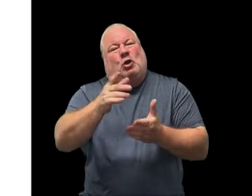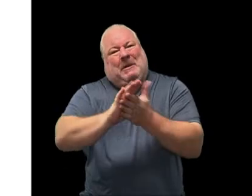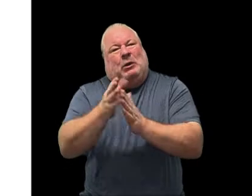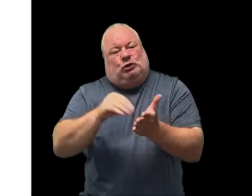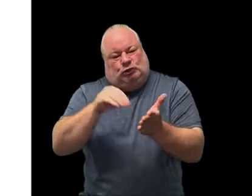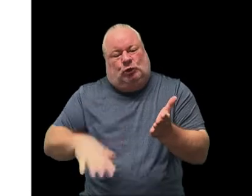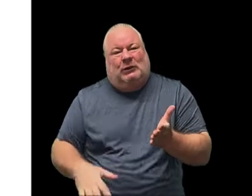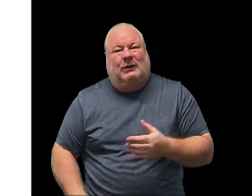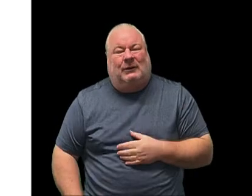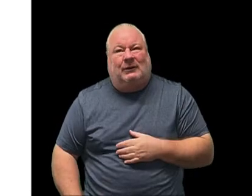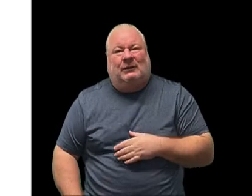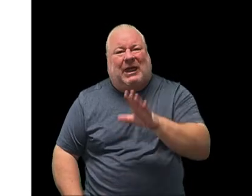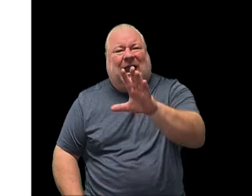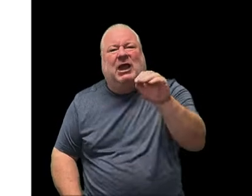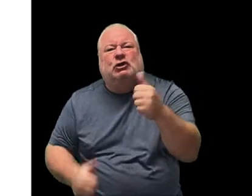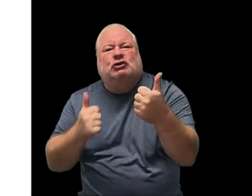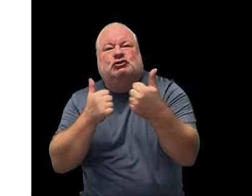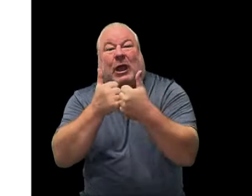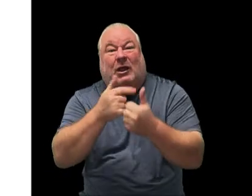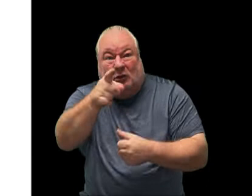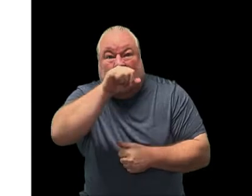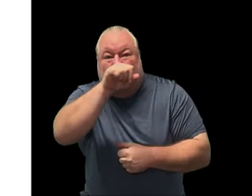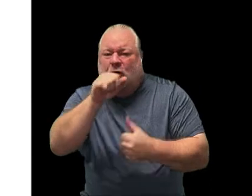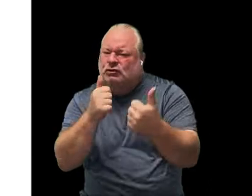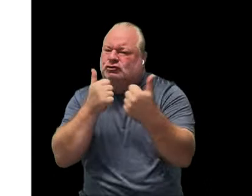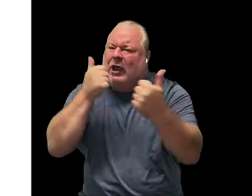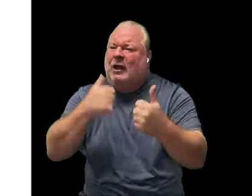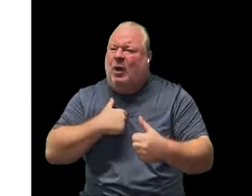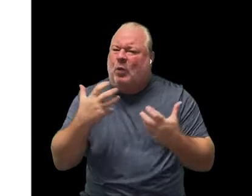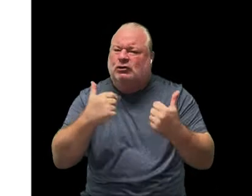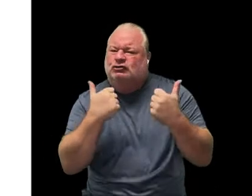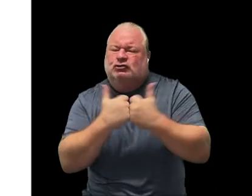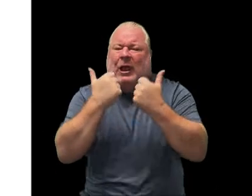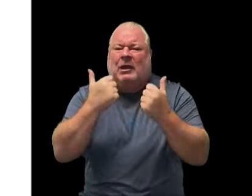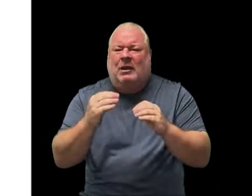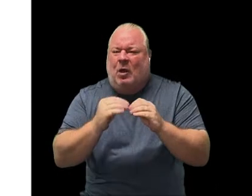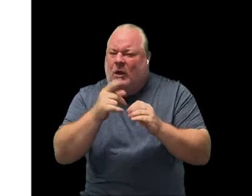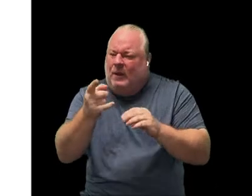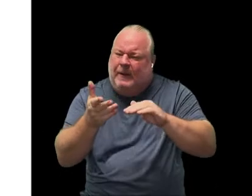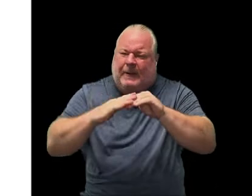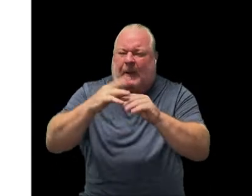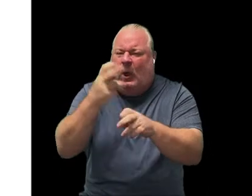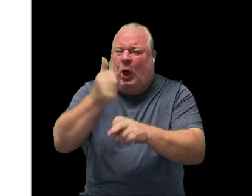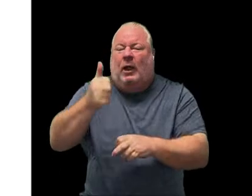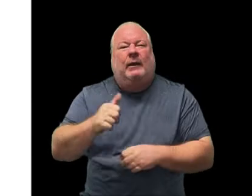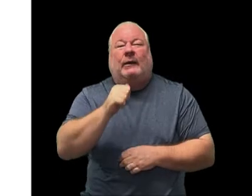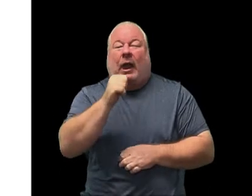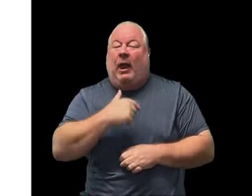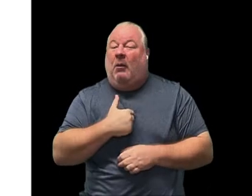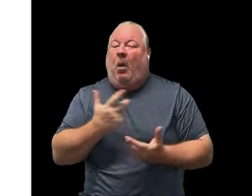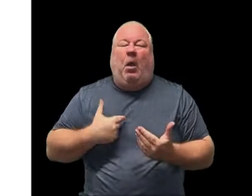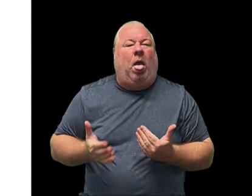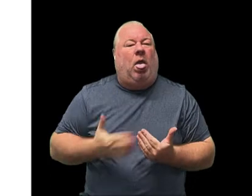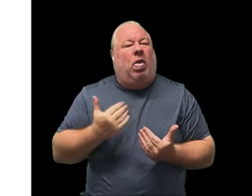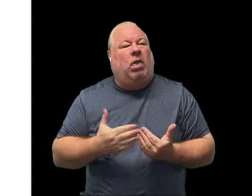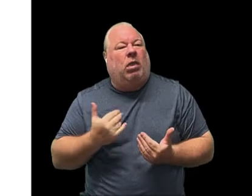challenges. You don't see it as, I'm not good at it, so I give up. You see it as, this is